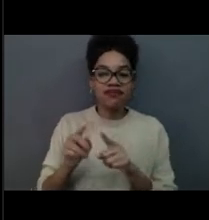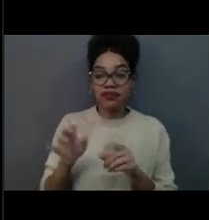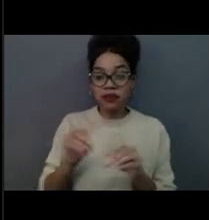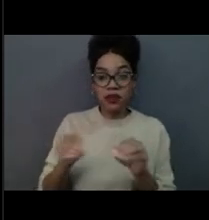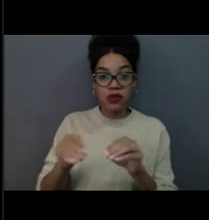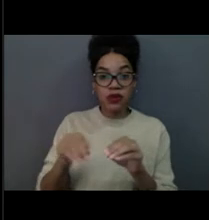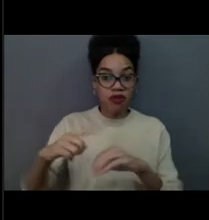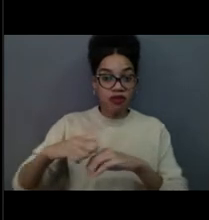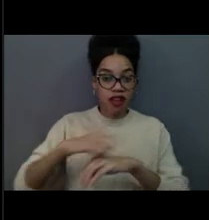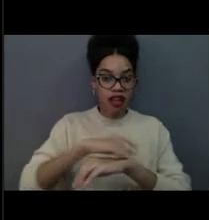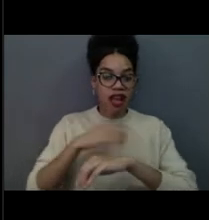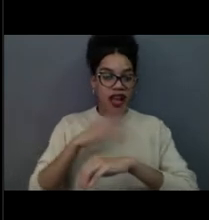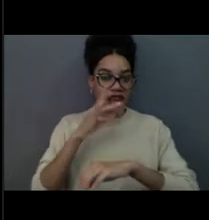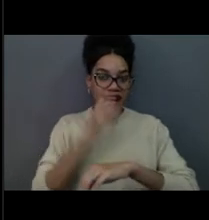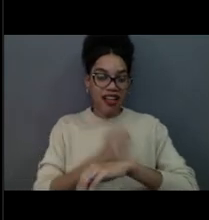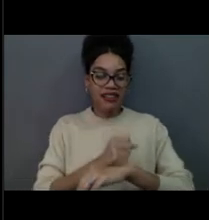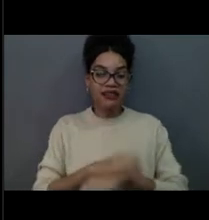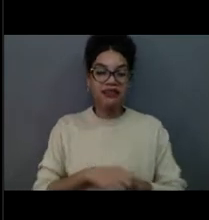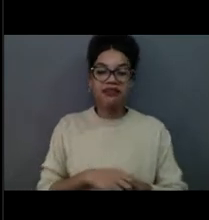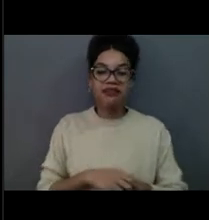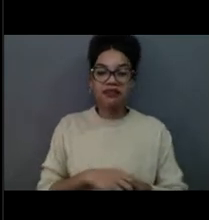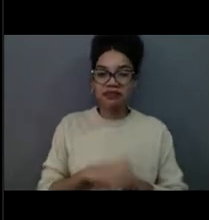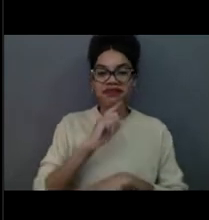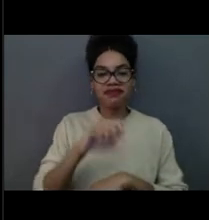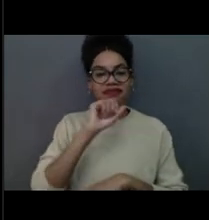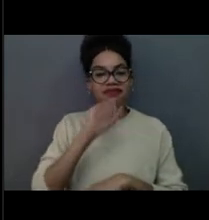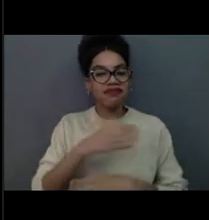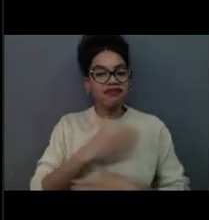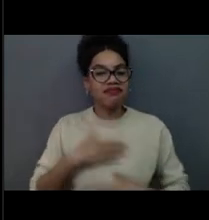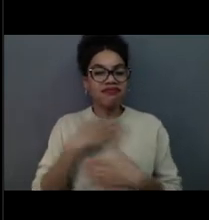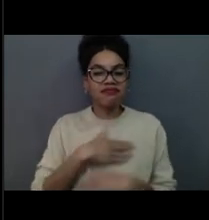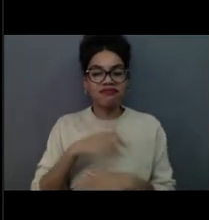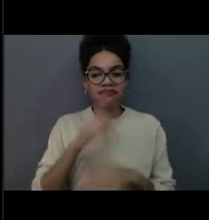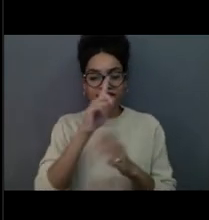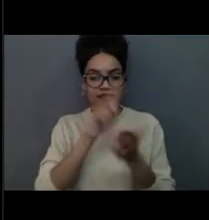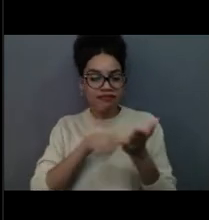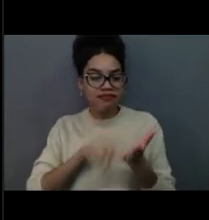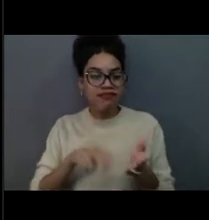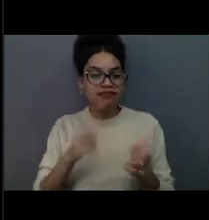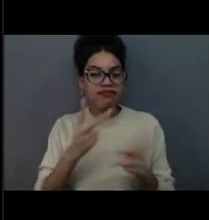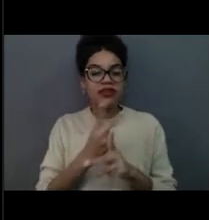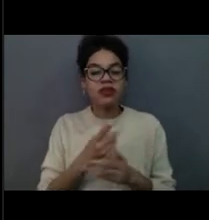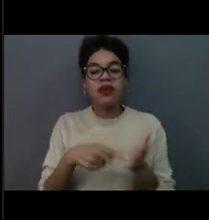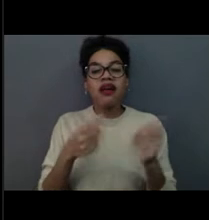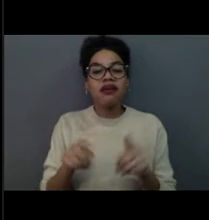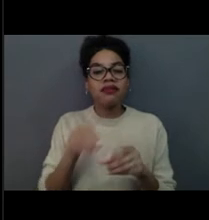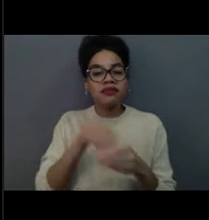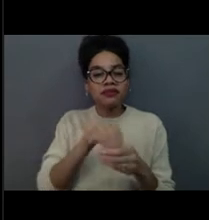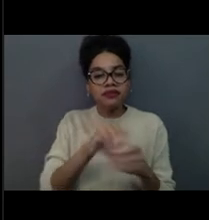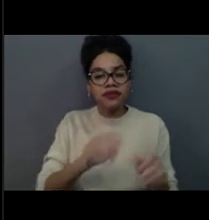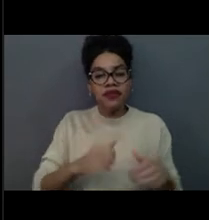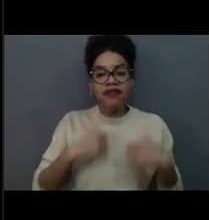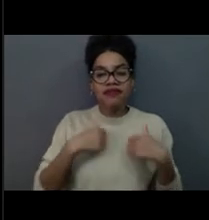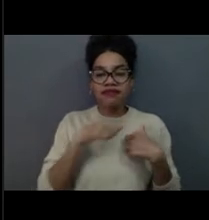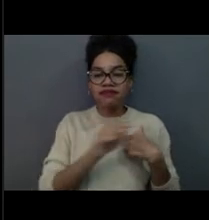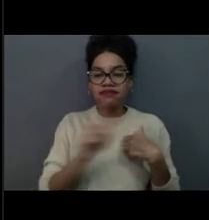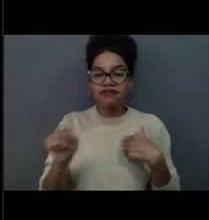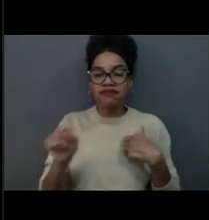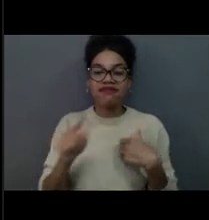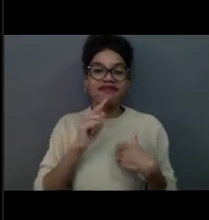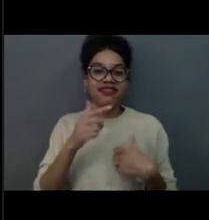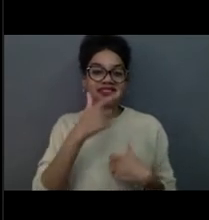I just really loved digging in and getting to know what was really going on with these animals. So as I'm sure you